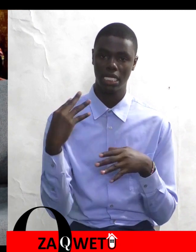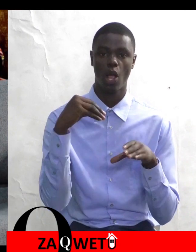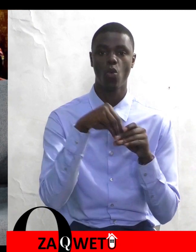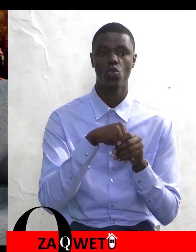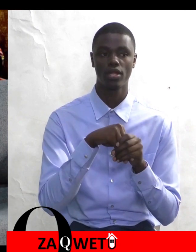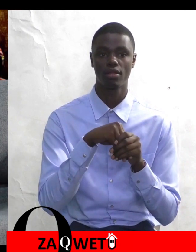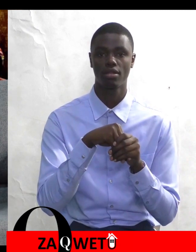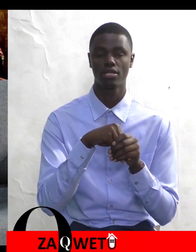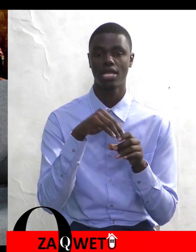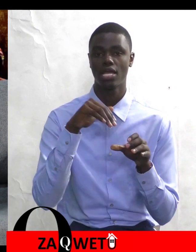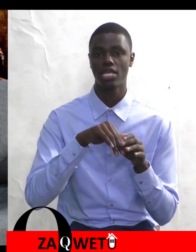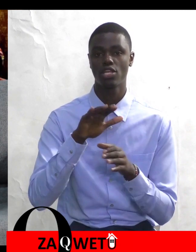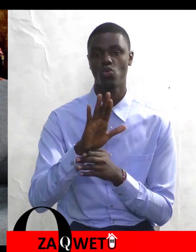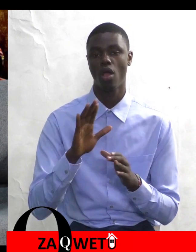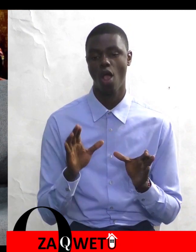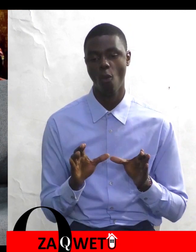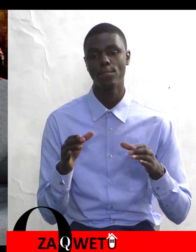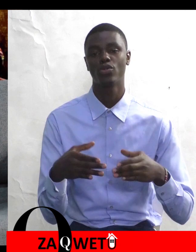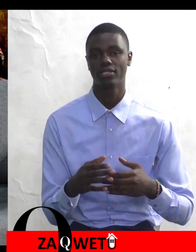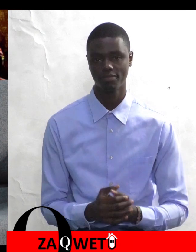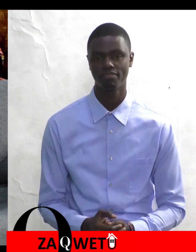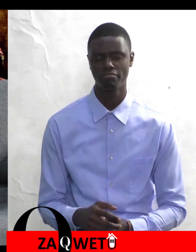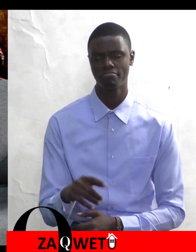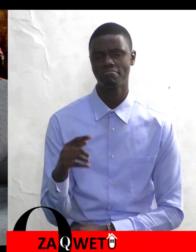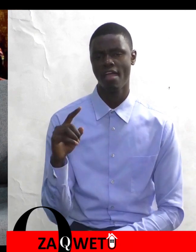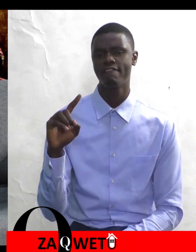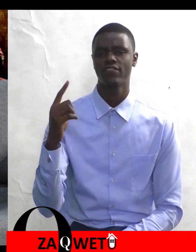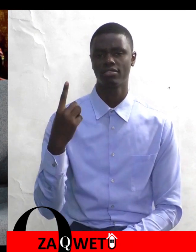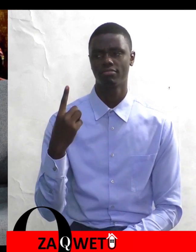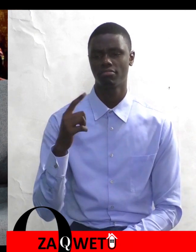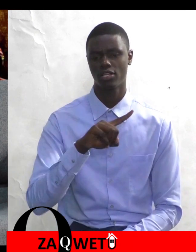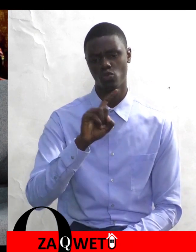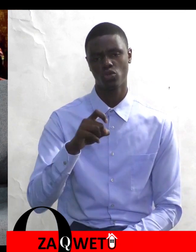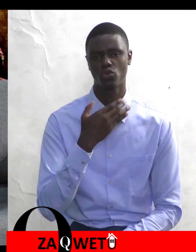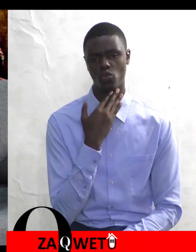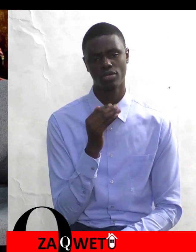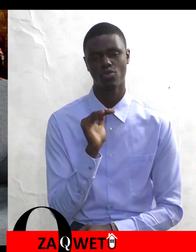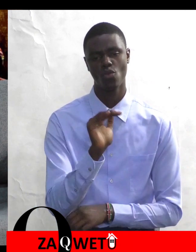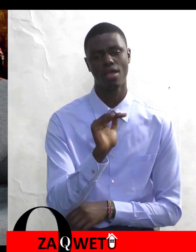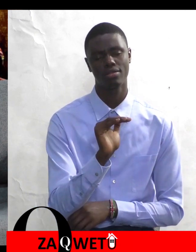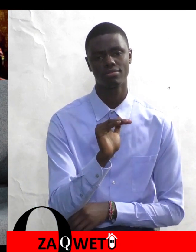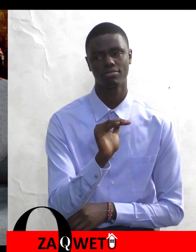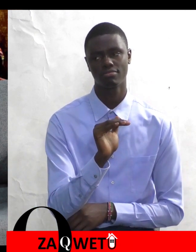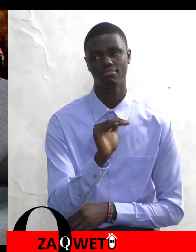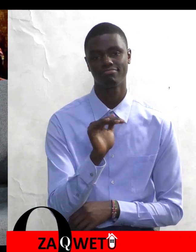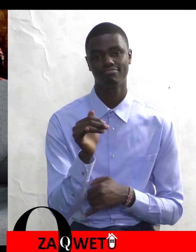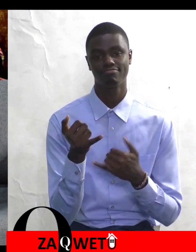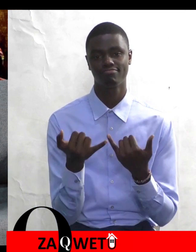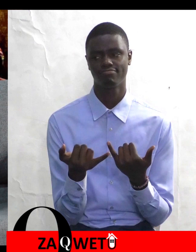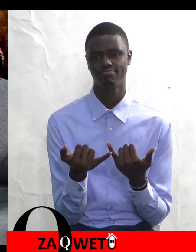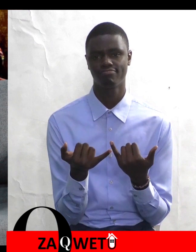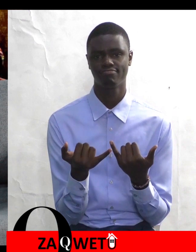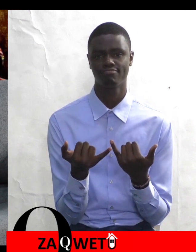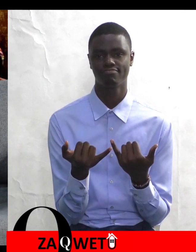how it's included in your community. Mm-hmm. First of all, this is a question I want to